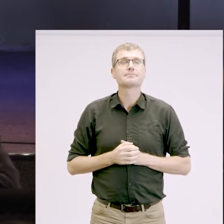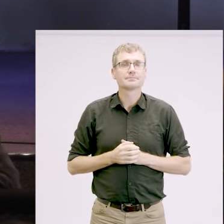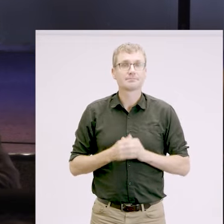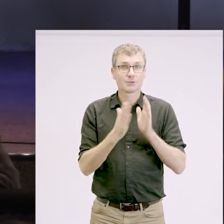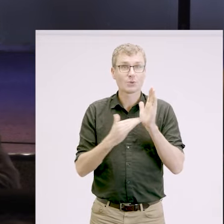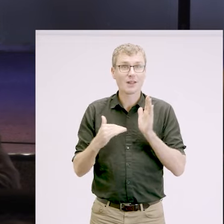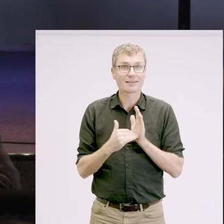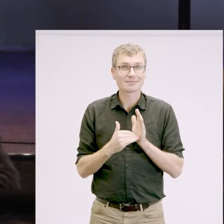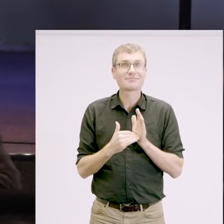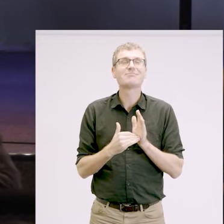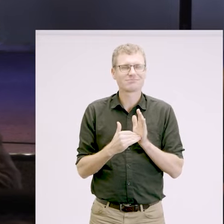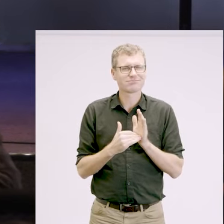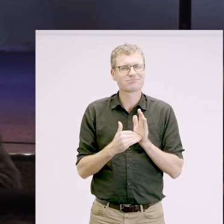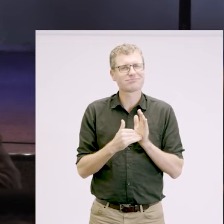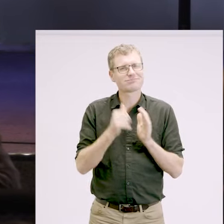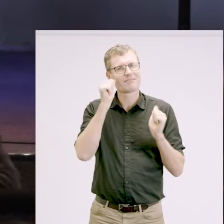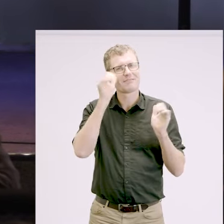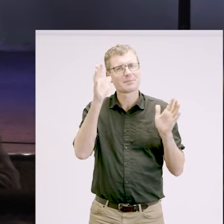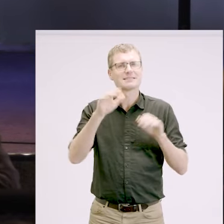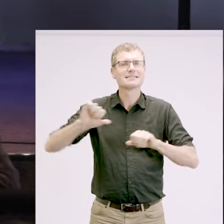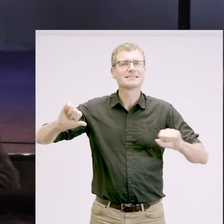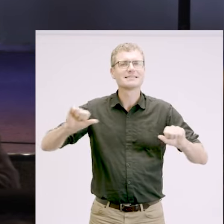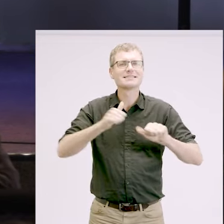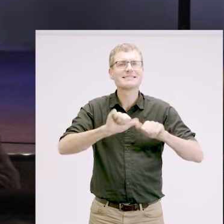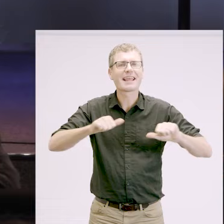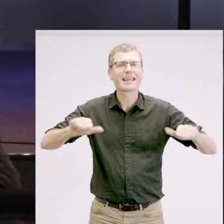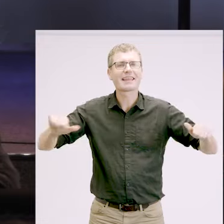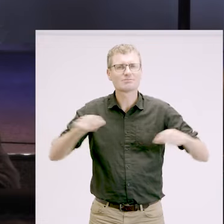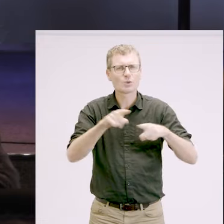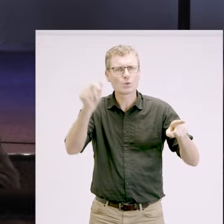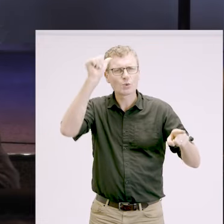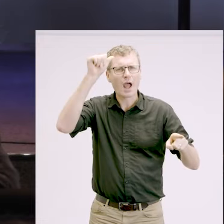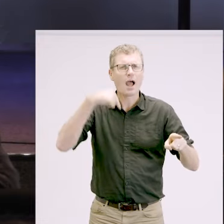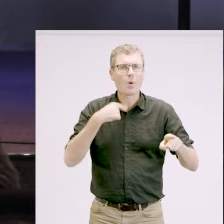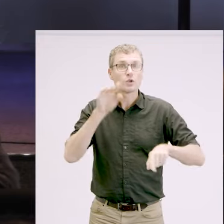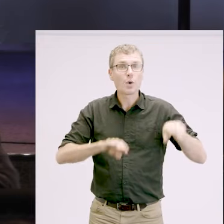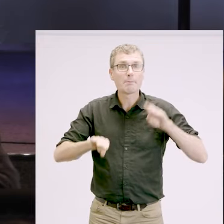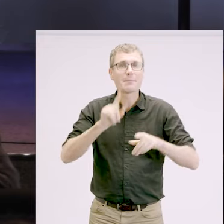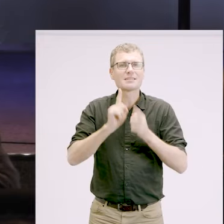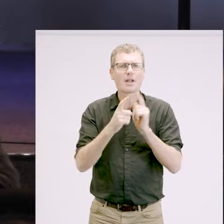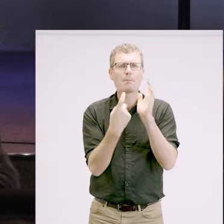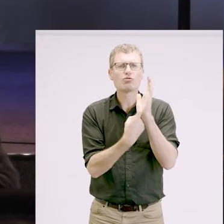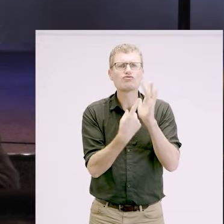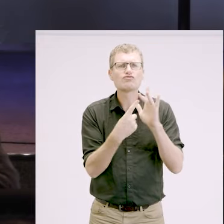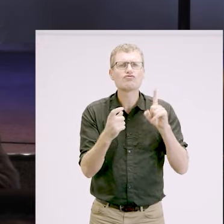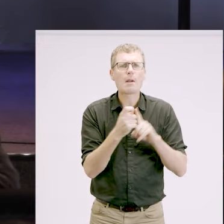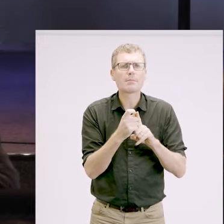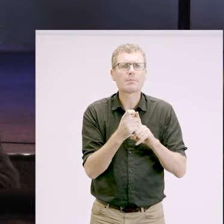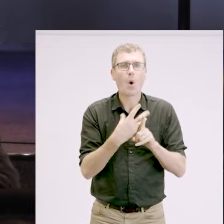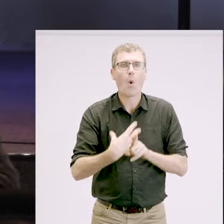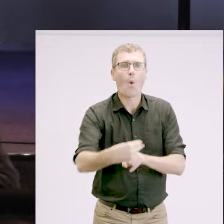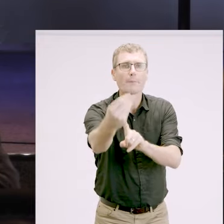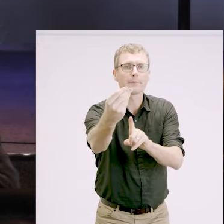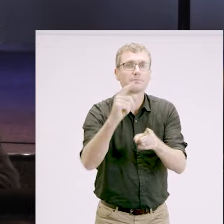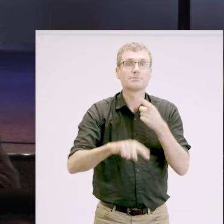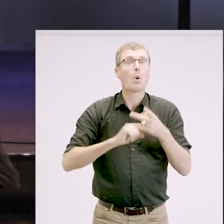of. You guys are seafaring people. You have the riptides, right? Or even just the normal kind of way of